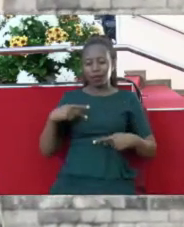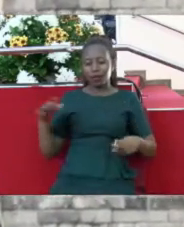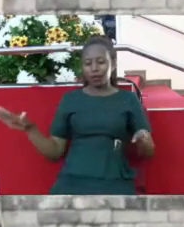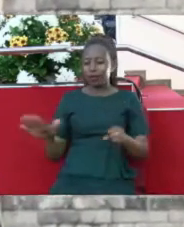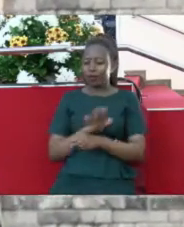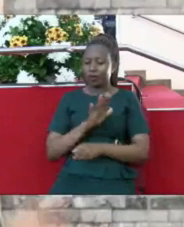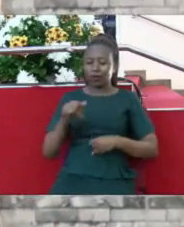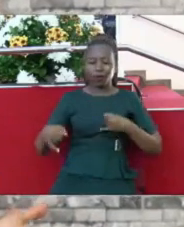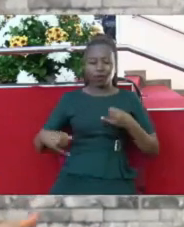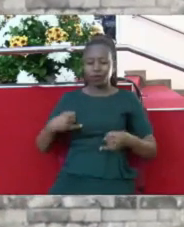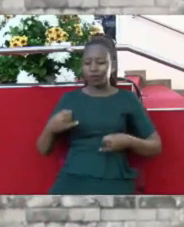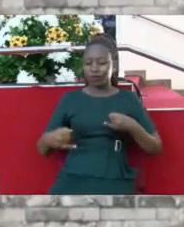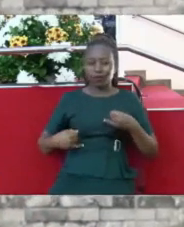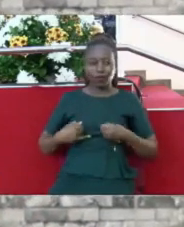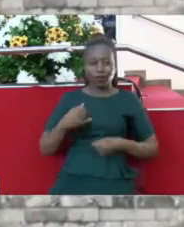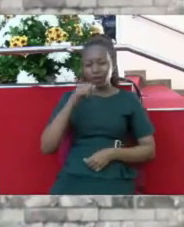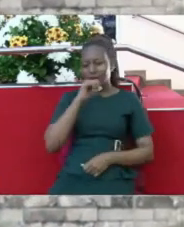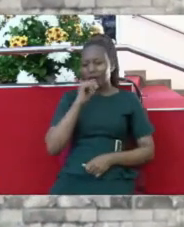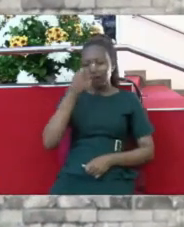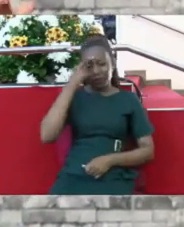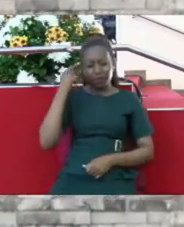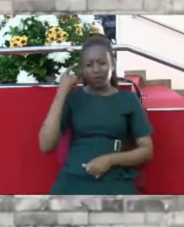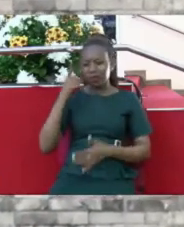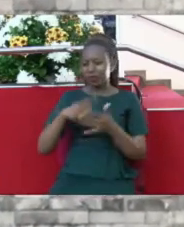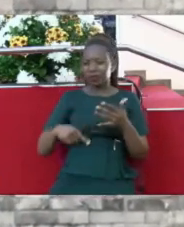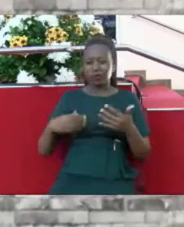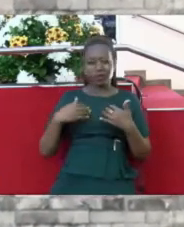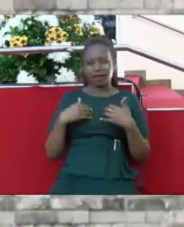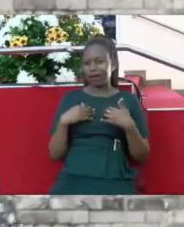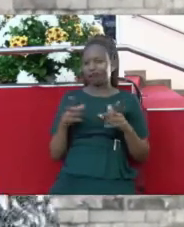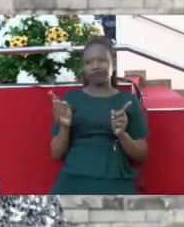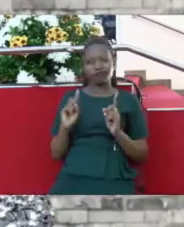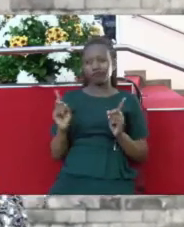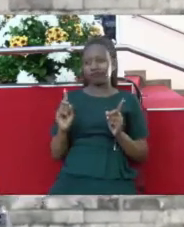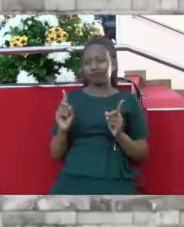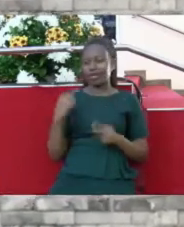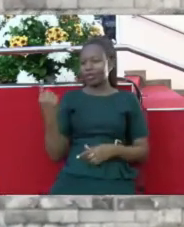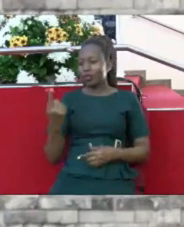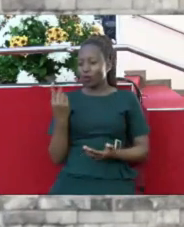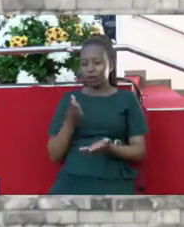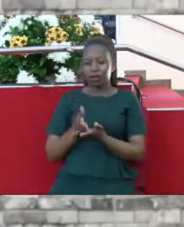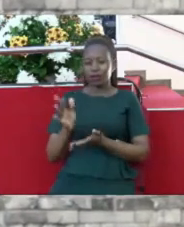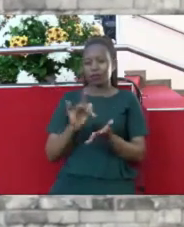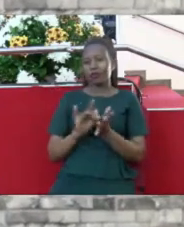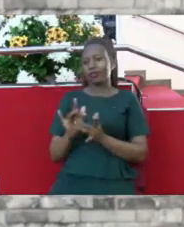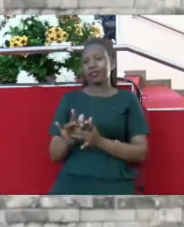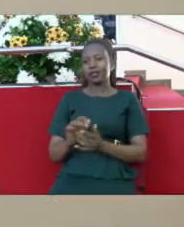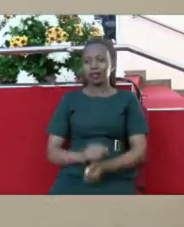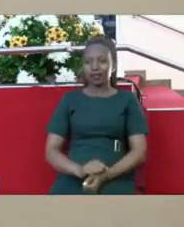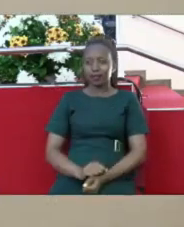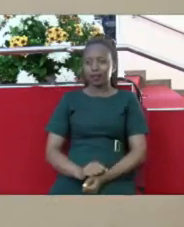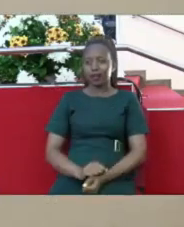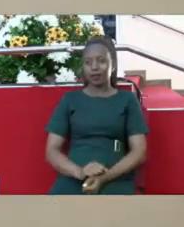because of what they have but because they have Jesus Christ who gives joy. Kuna watu ambao wamejawa na furaha si kwa sababu ya yeye vile vitu wako navyo lakini